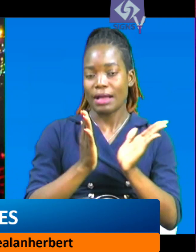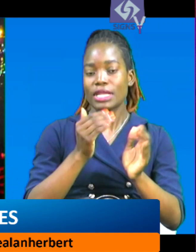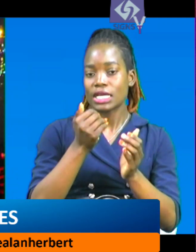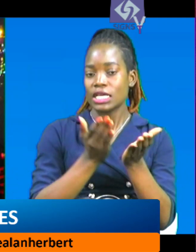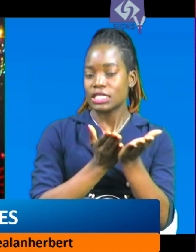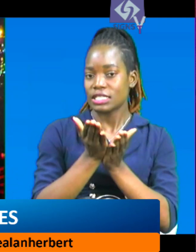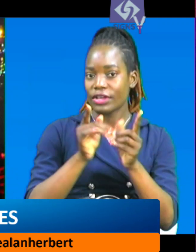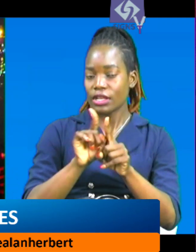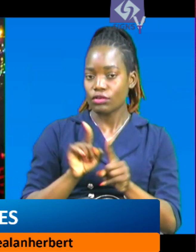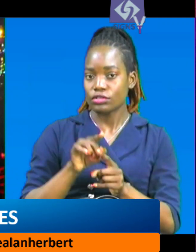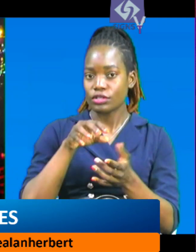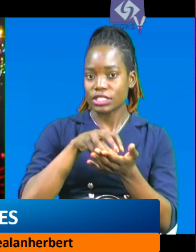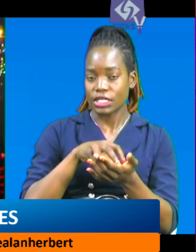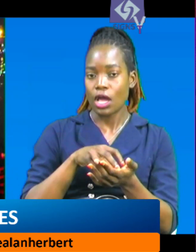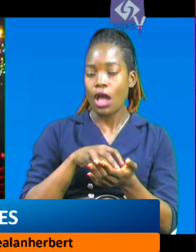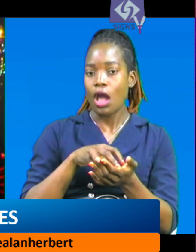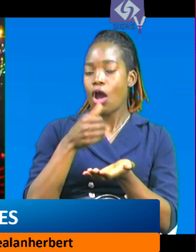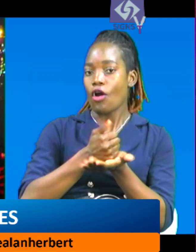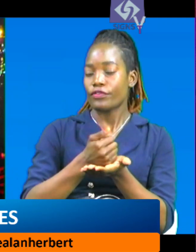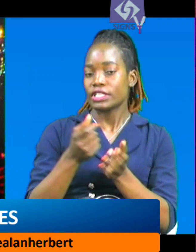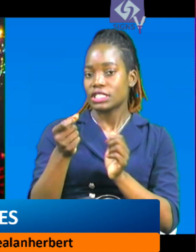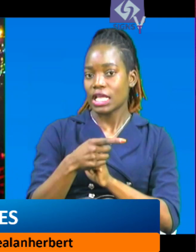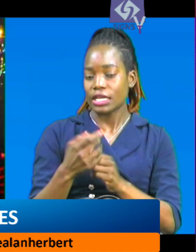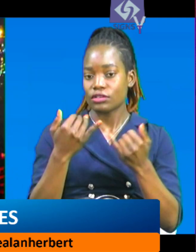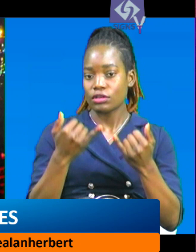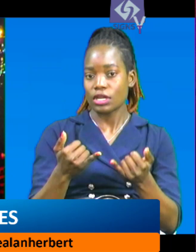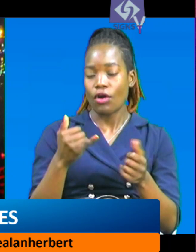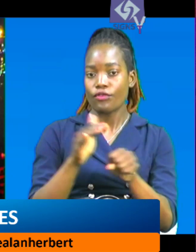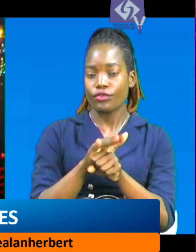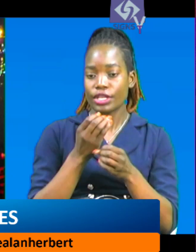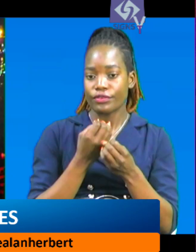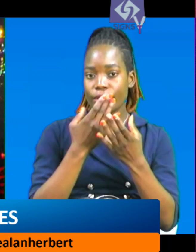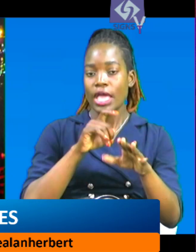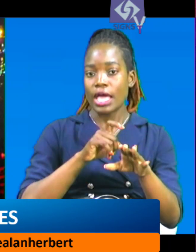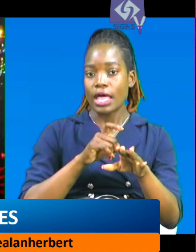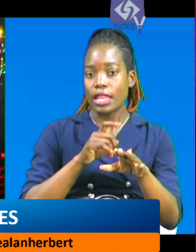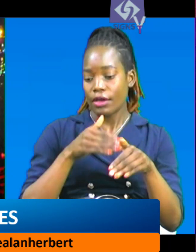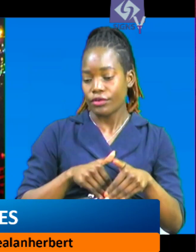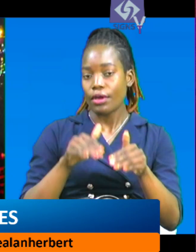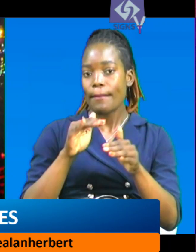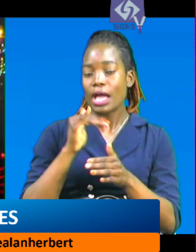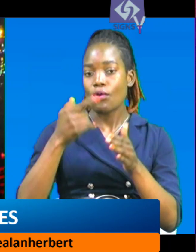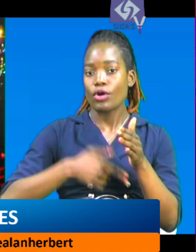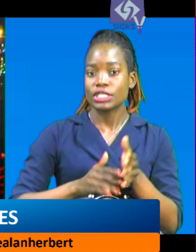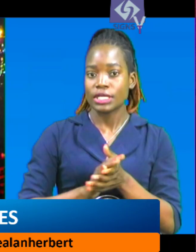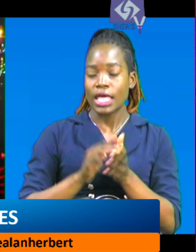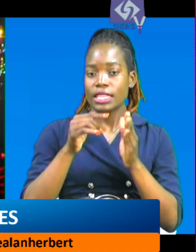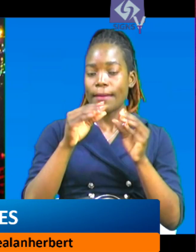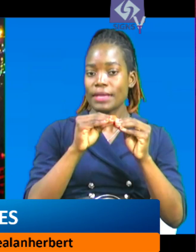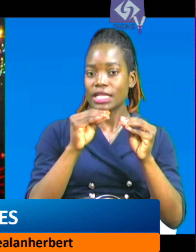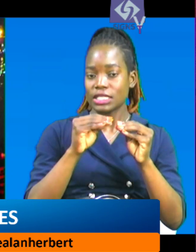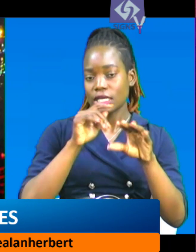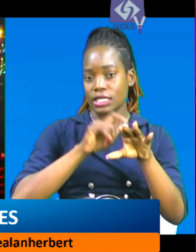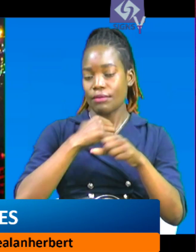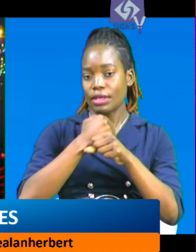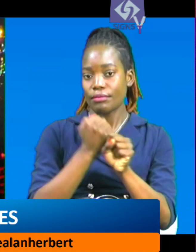and state officers' salary. And here these are the full details, as they are followed by the proceedings during